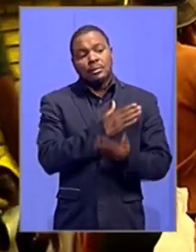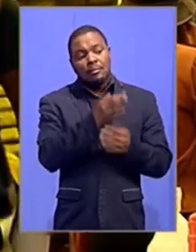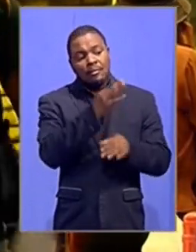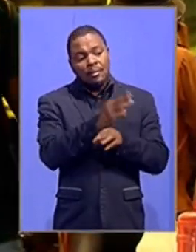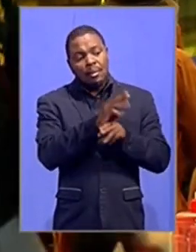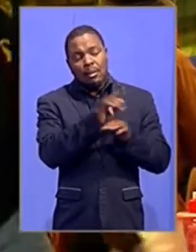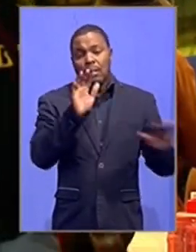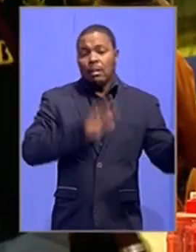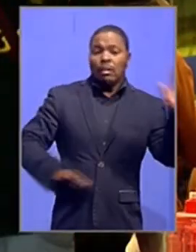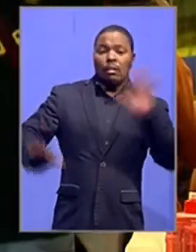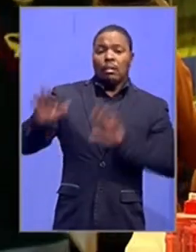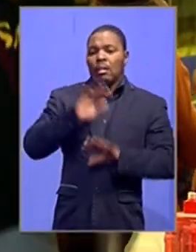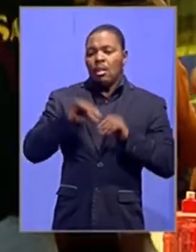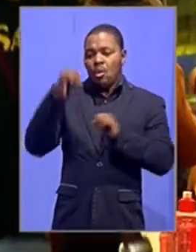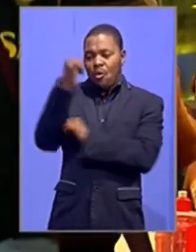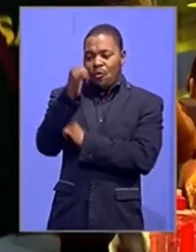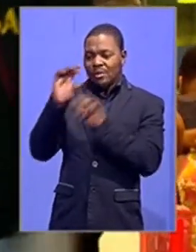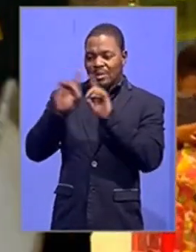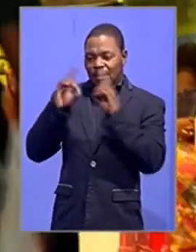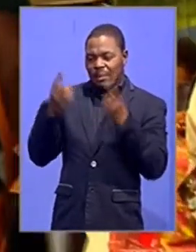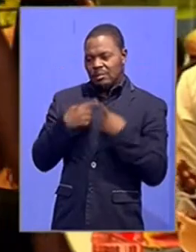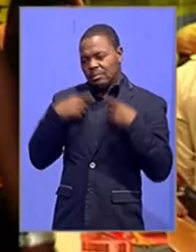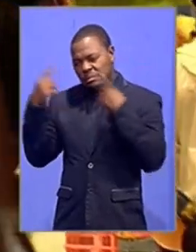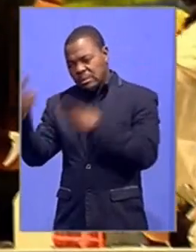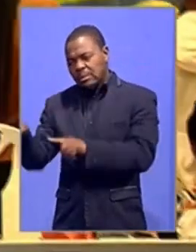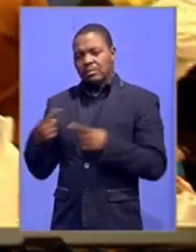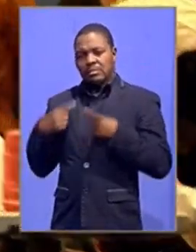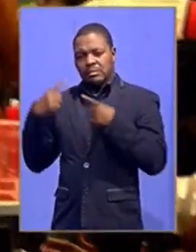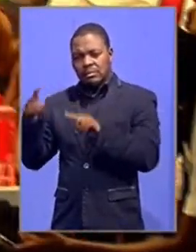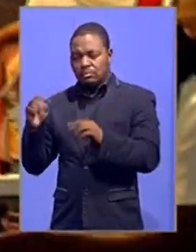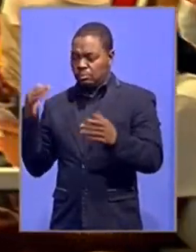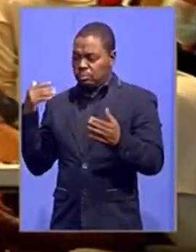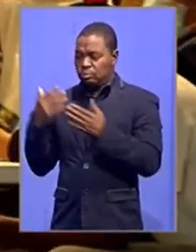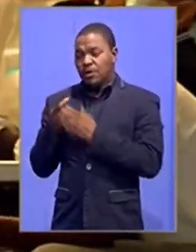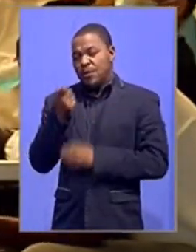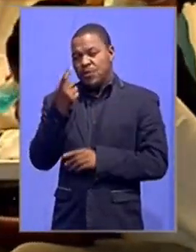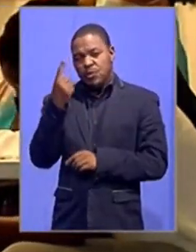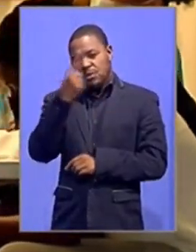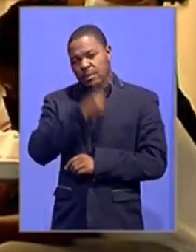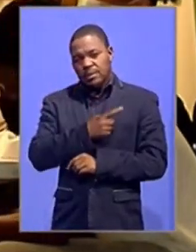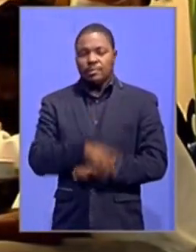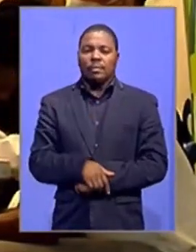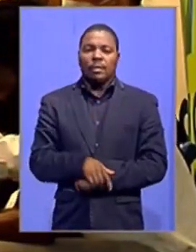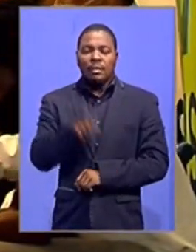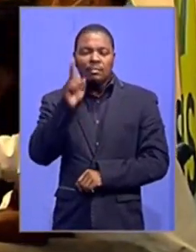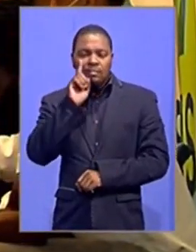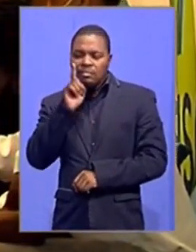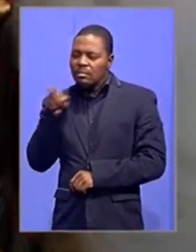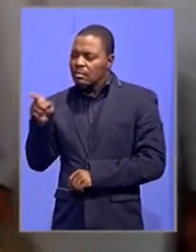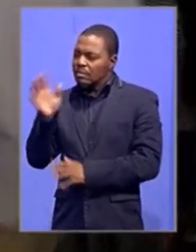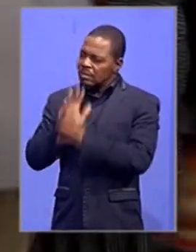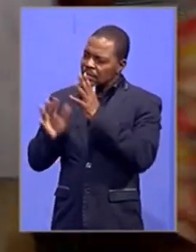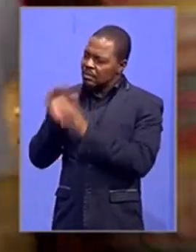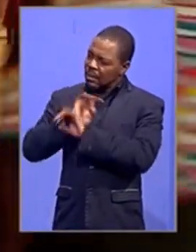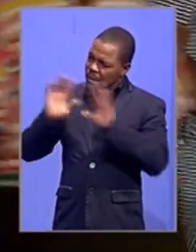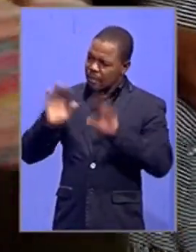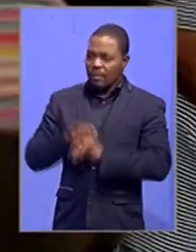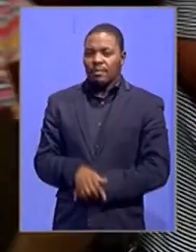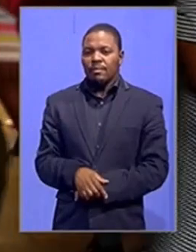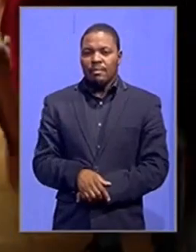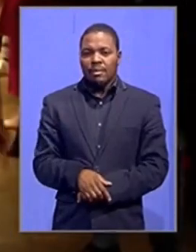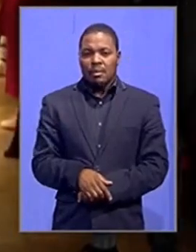ba ntse ba thologela kwa dikantorong tsa lefapha mo Johannesburg mo matsatsing a le mmalwa a fetileng go batla dikarabo. We don't know